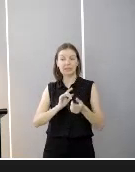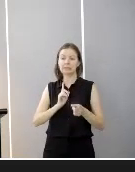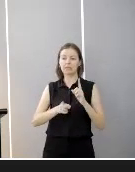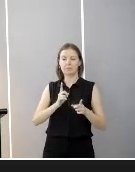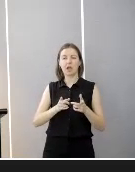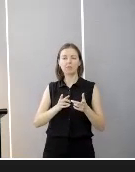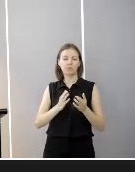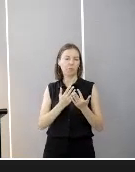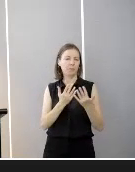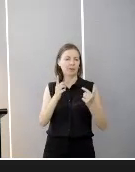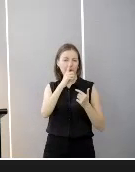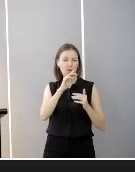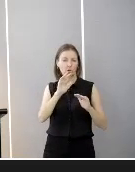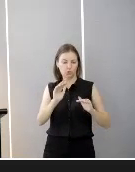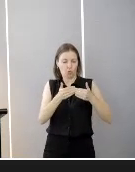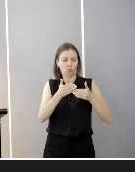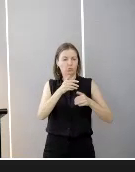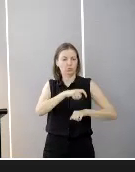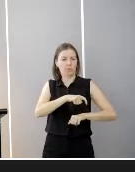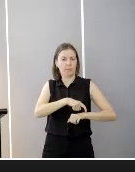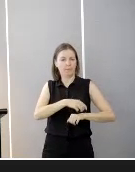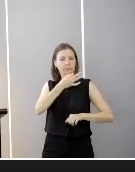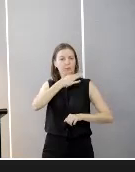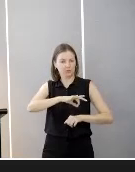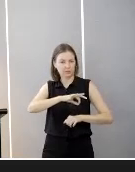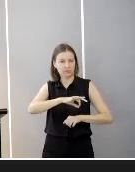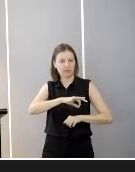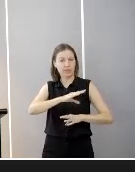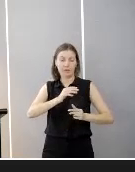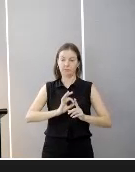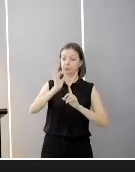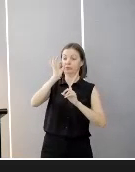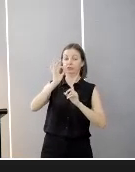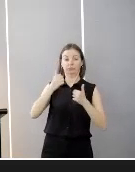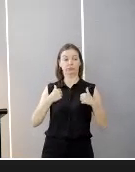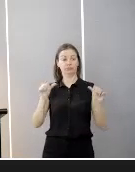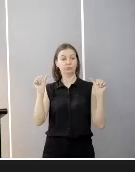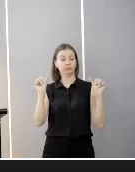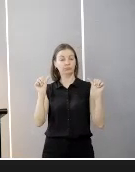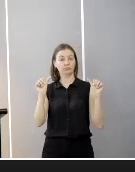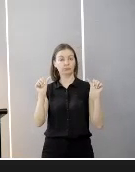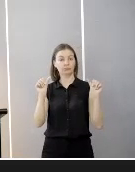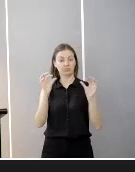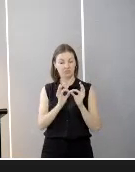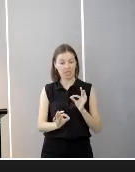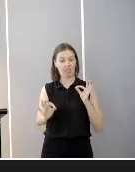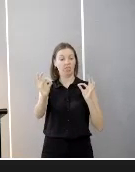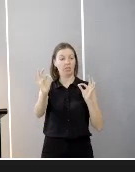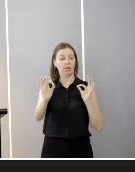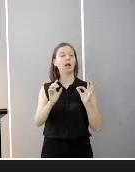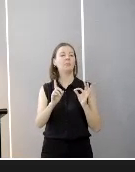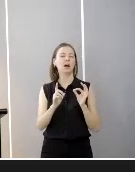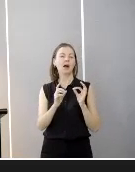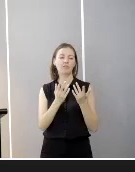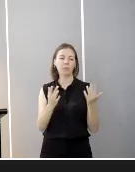short-term limited problem. They'll meet criteria, but then they may get better and then not be affected again. But for a lot of people, these